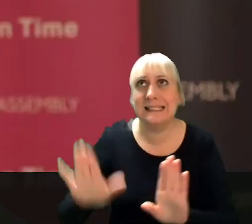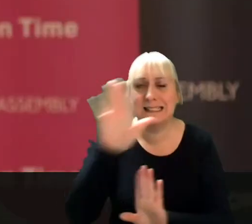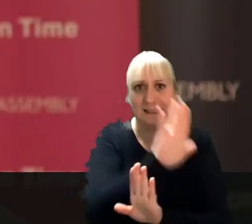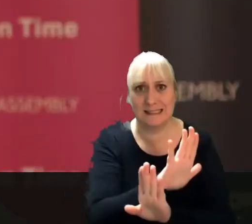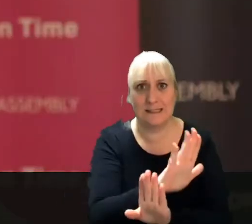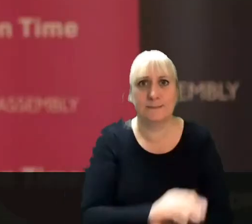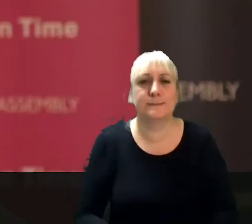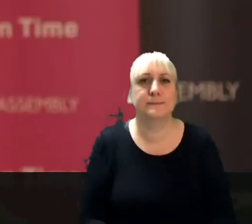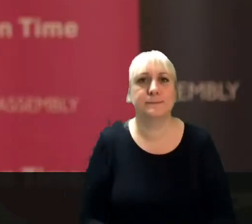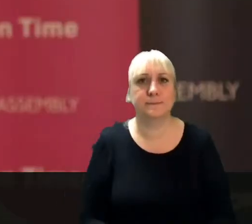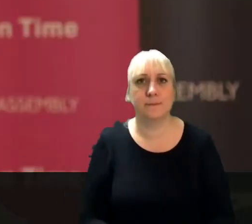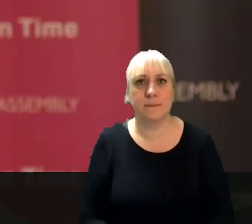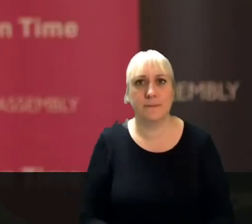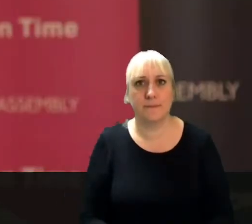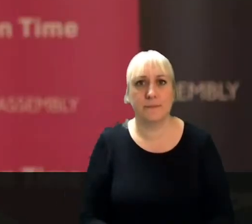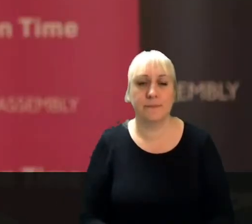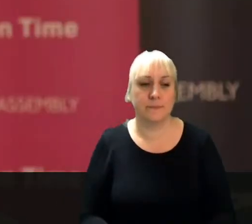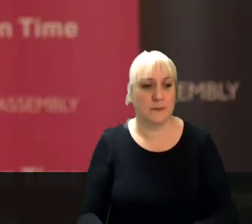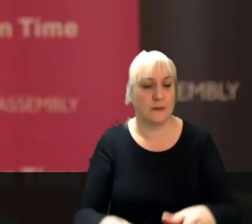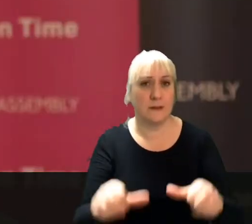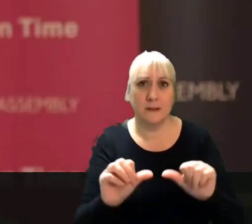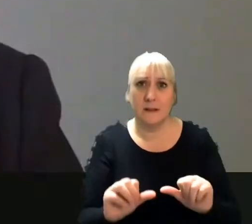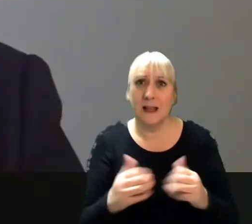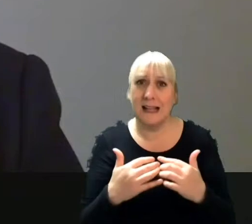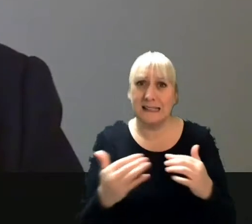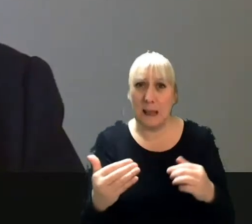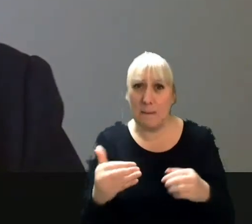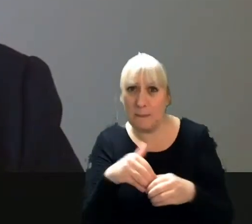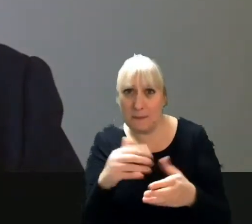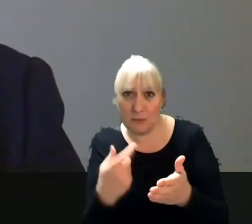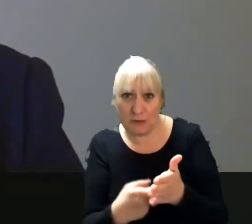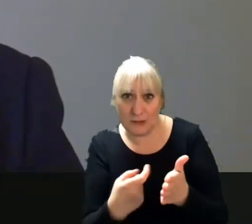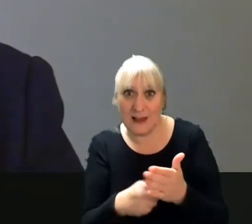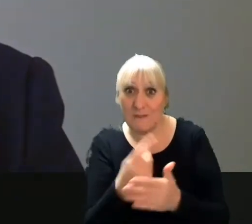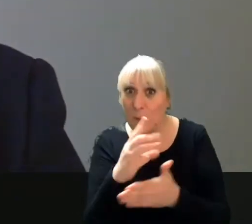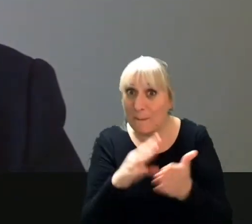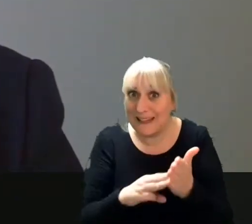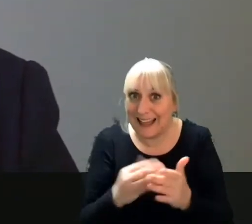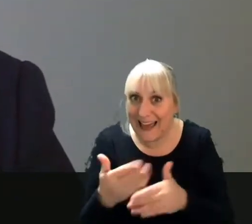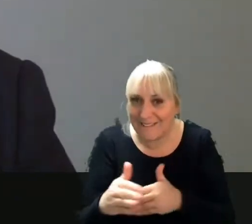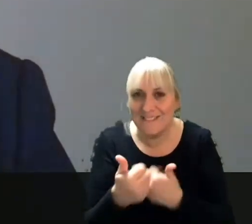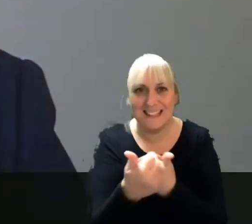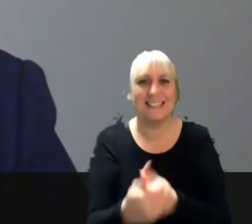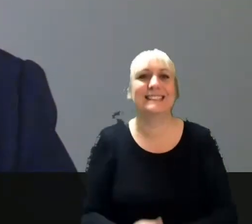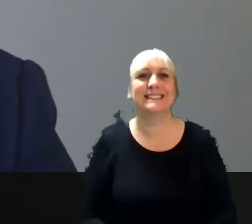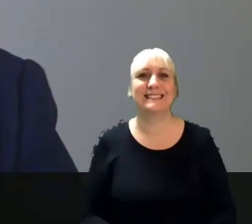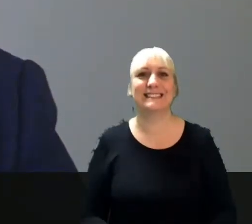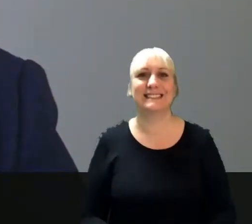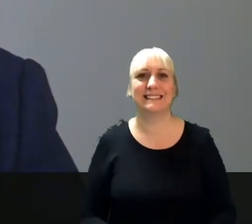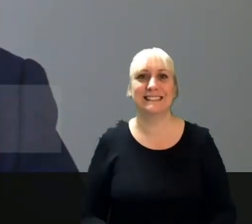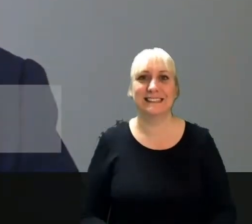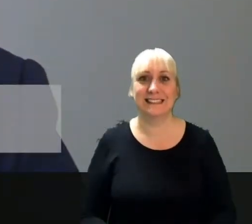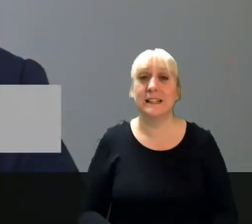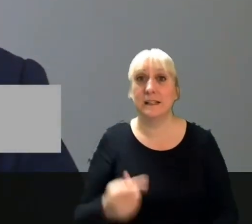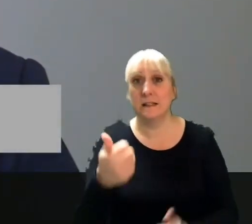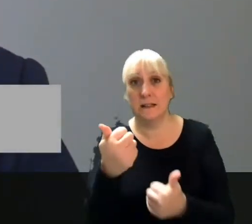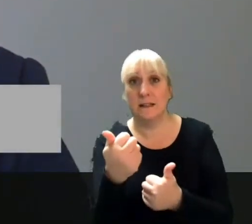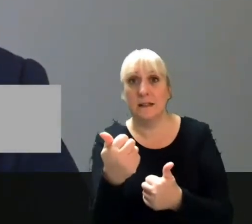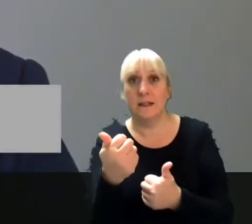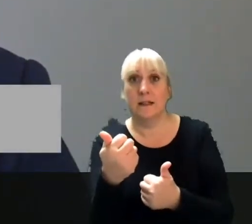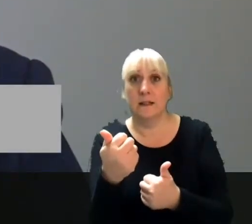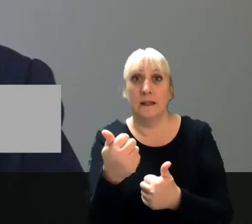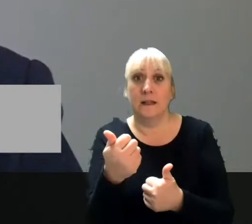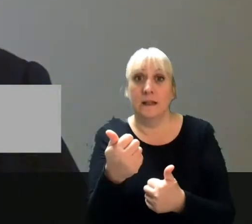Member Russell, very, very briefly, we only got about a minute left. Thank you, Chair. Thank you, Chair. Just picking up again on